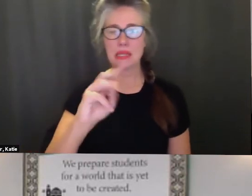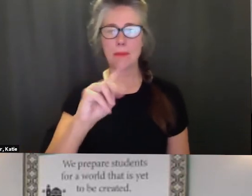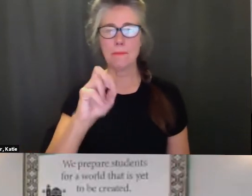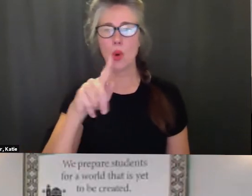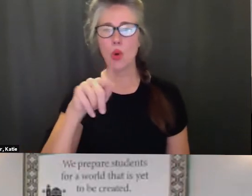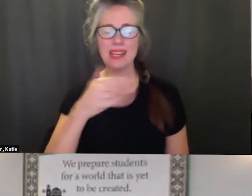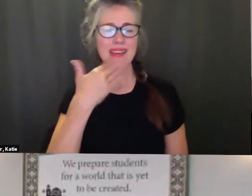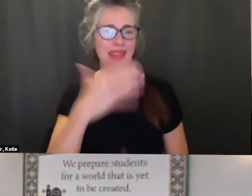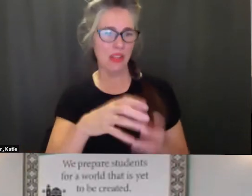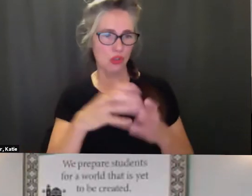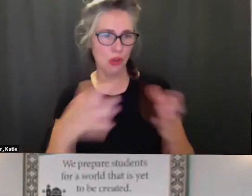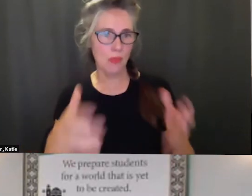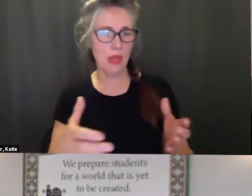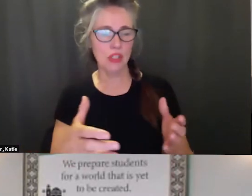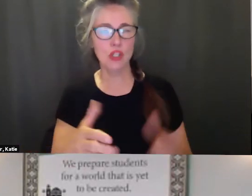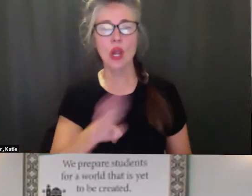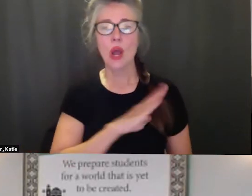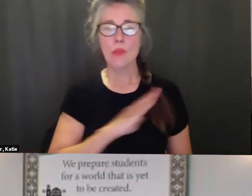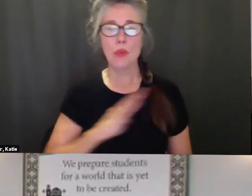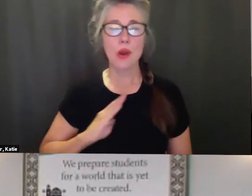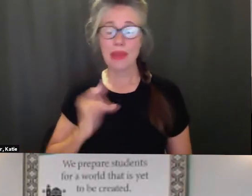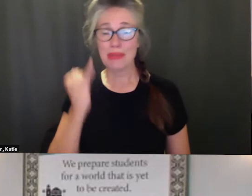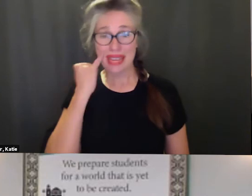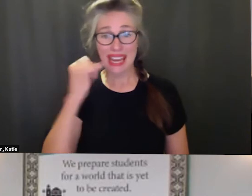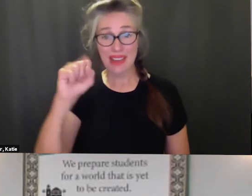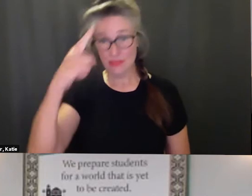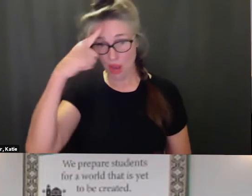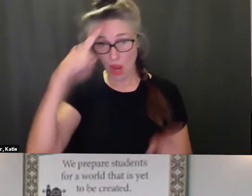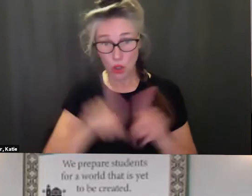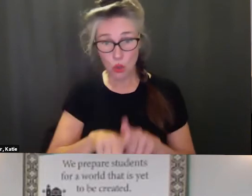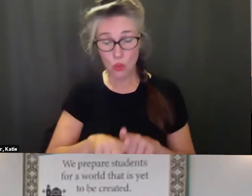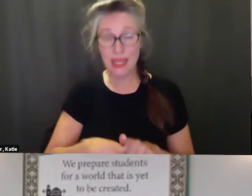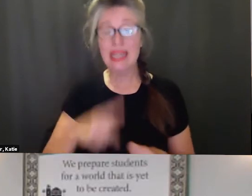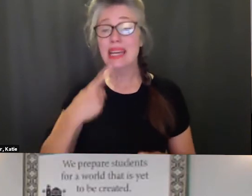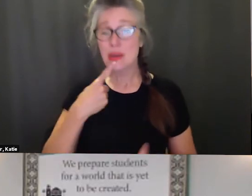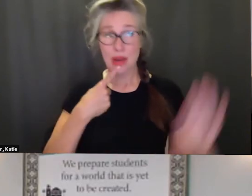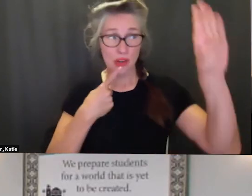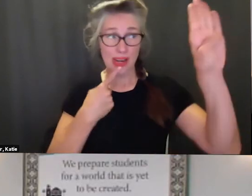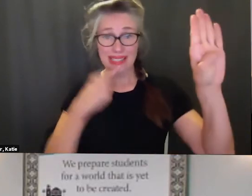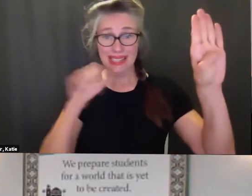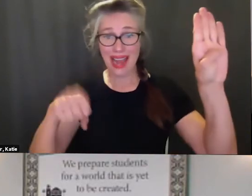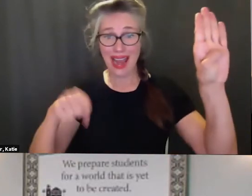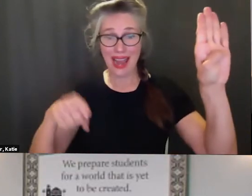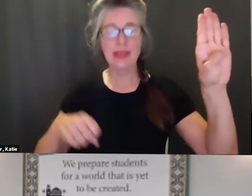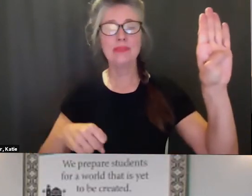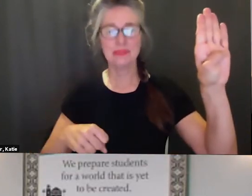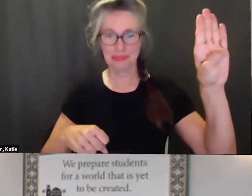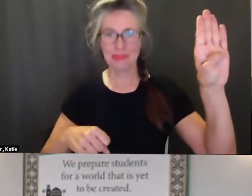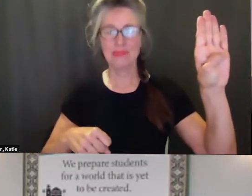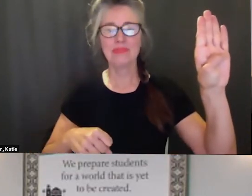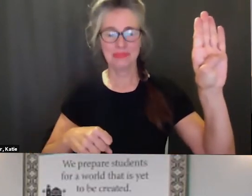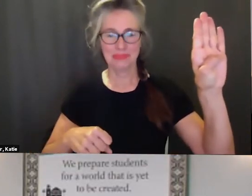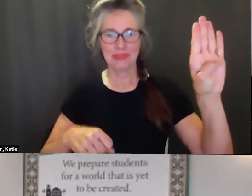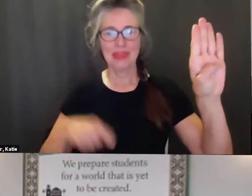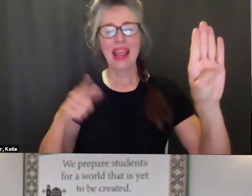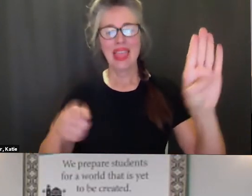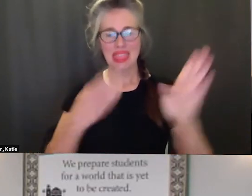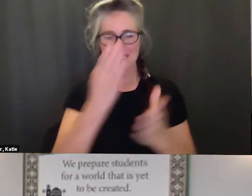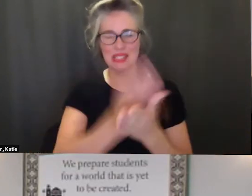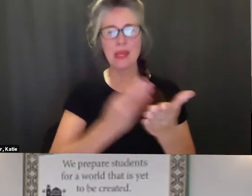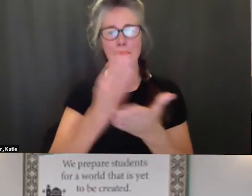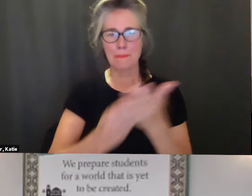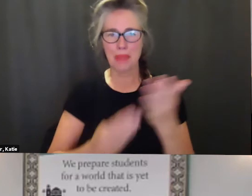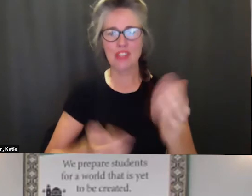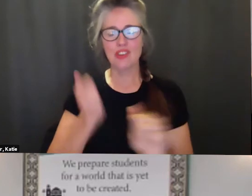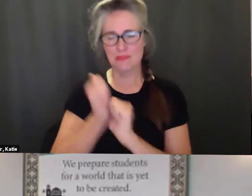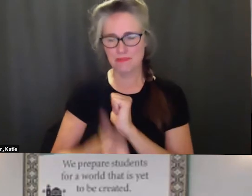much. Board members, all in favor, please signify by raising your hand and saying aye. Aye. Aye. Aye. This budget passes. And